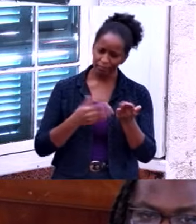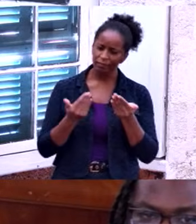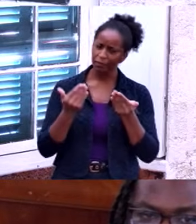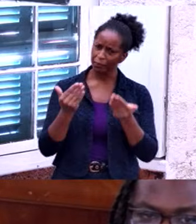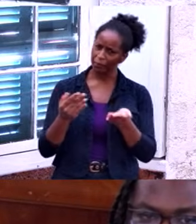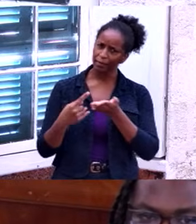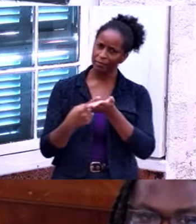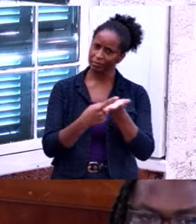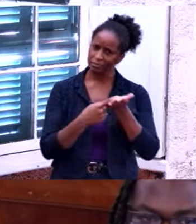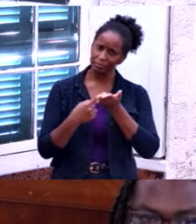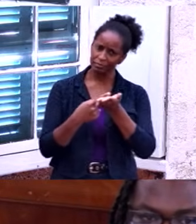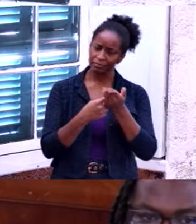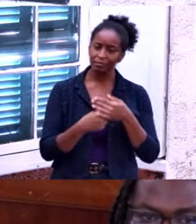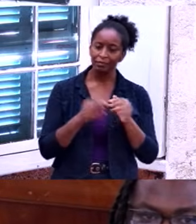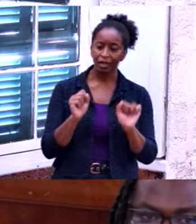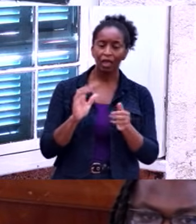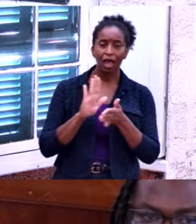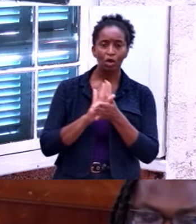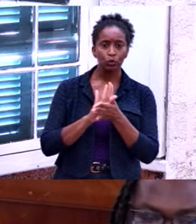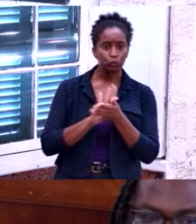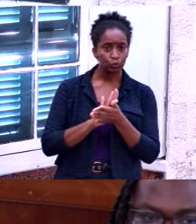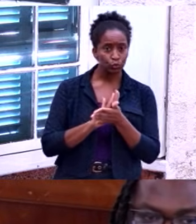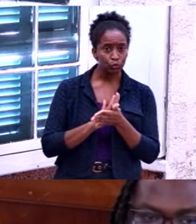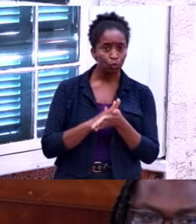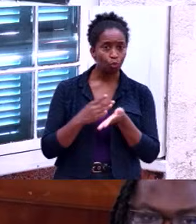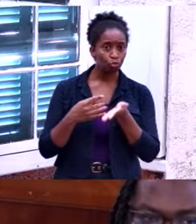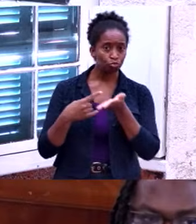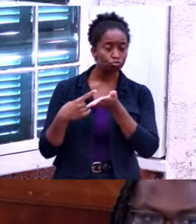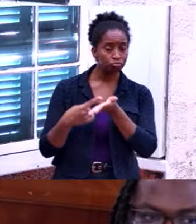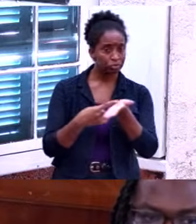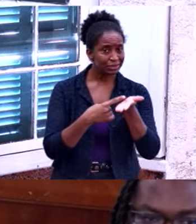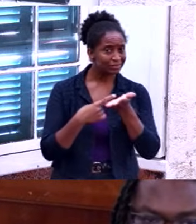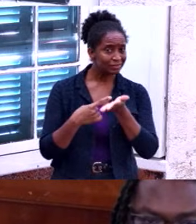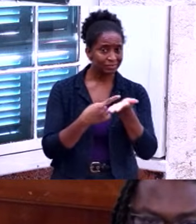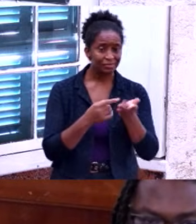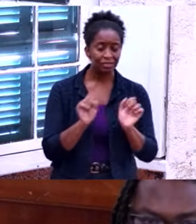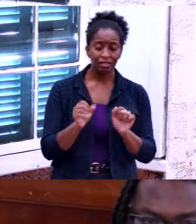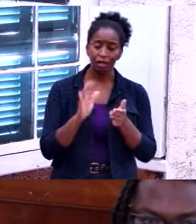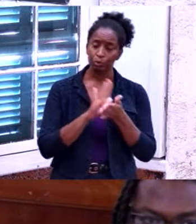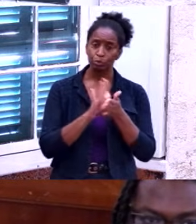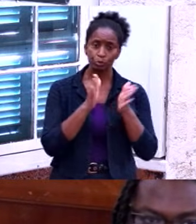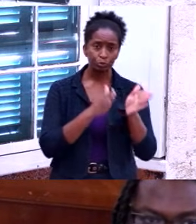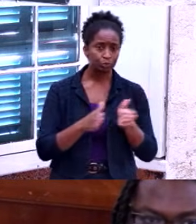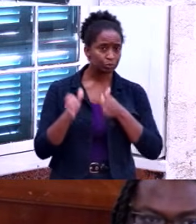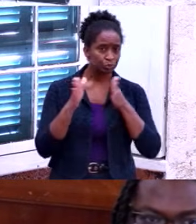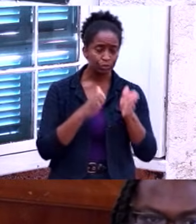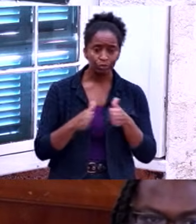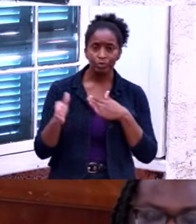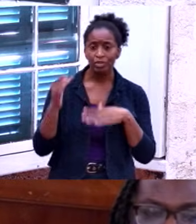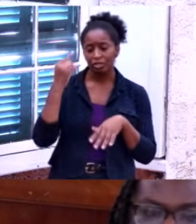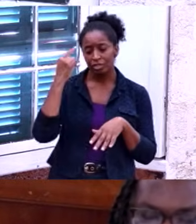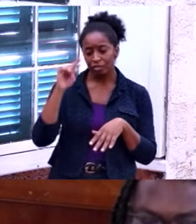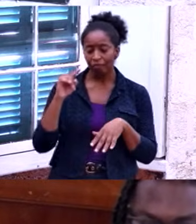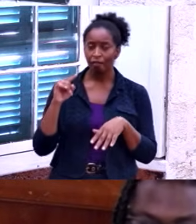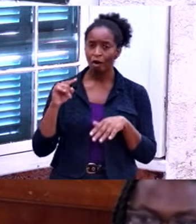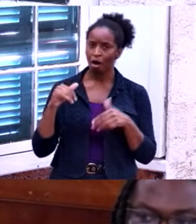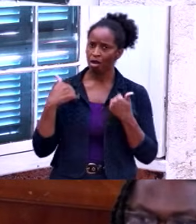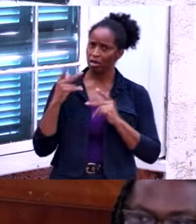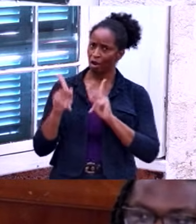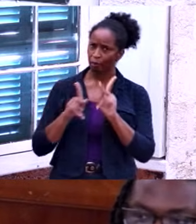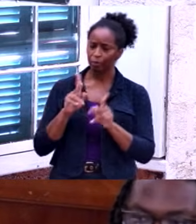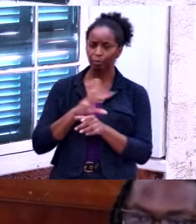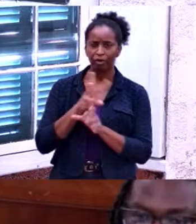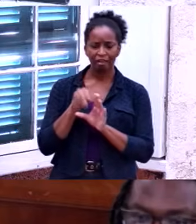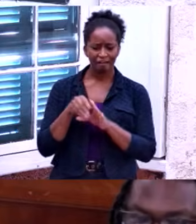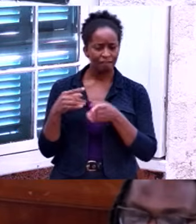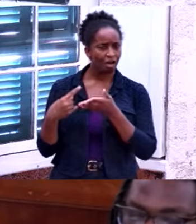can arrange for the schools to have debating essay competitions and that kind of stuff, because young people too must participate even more